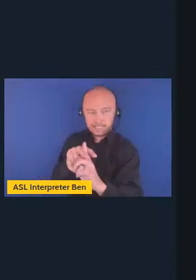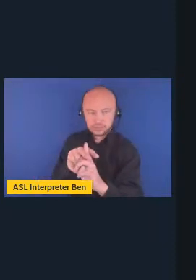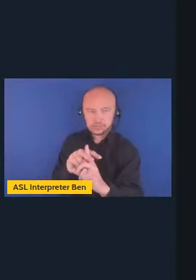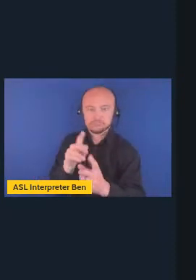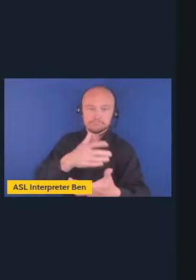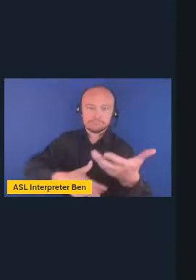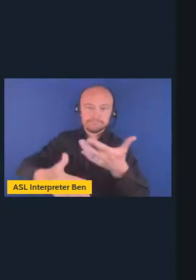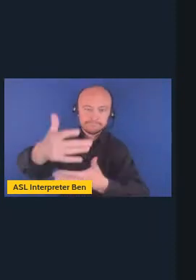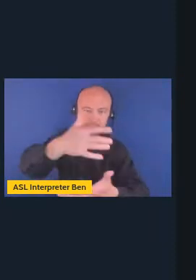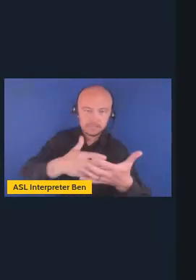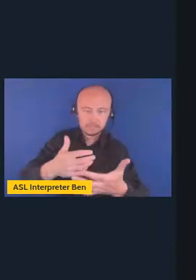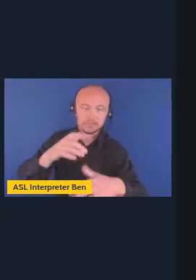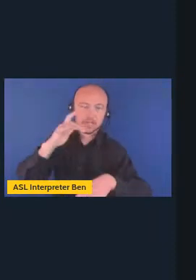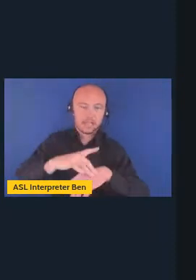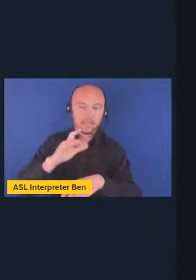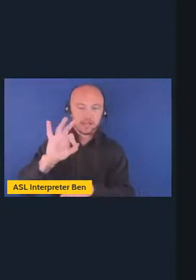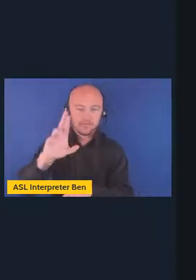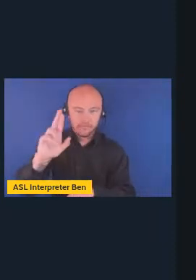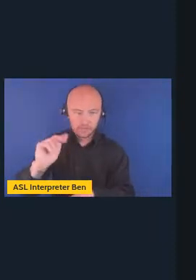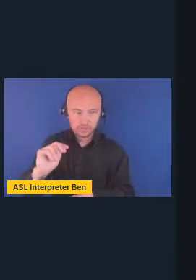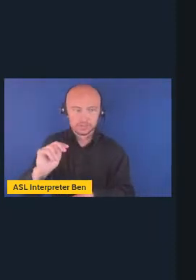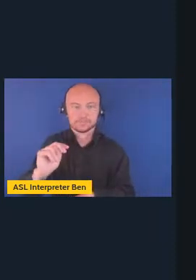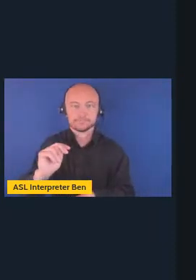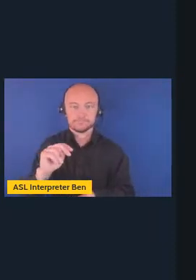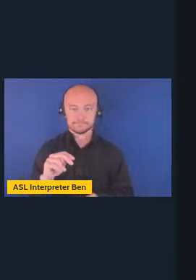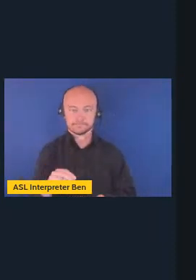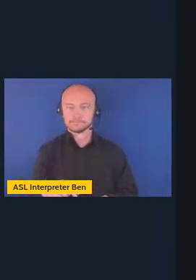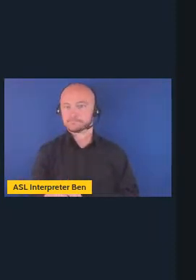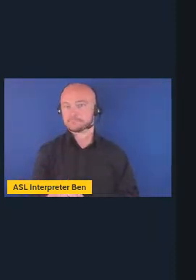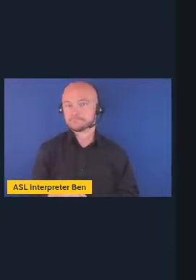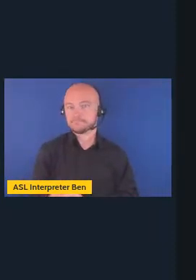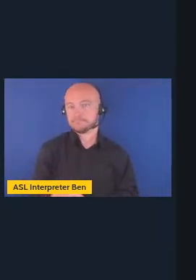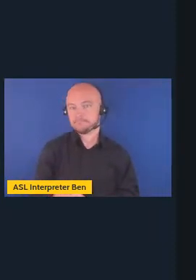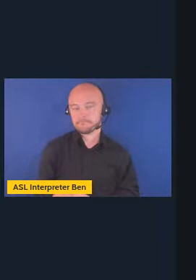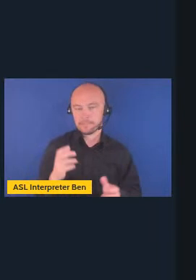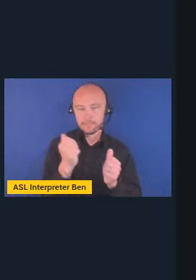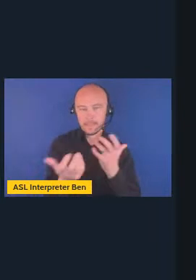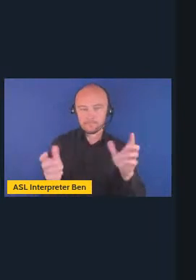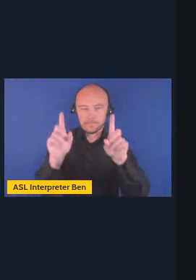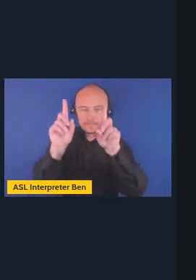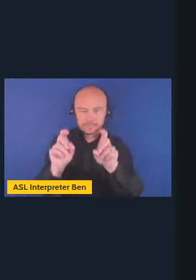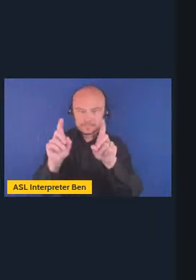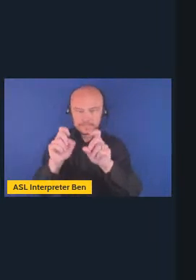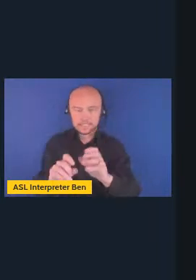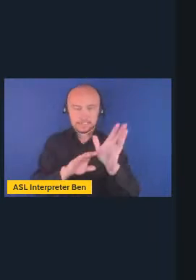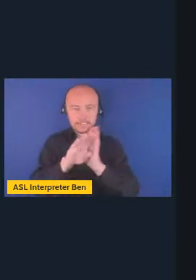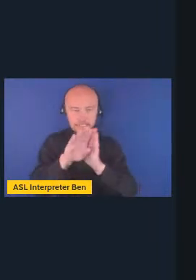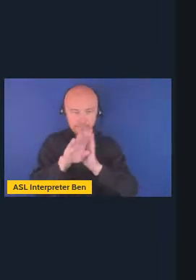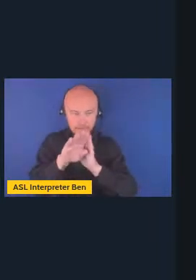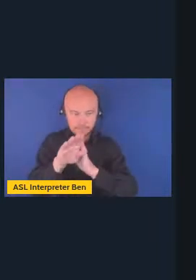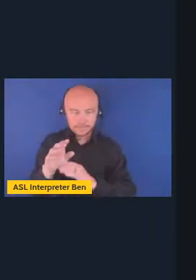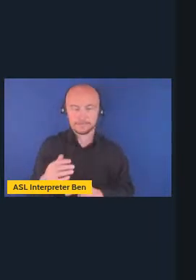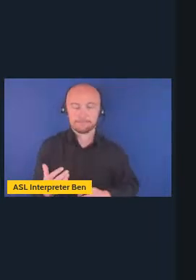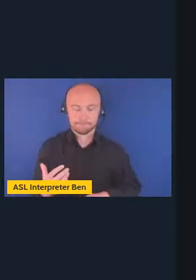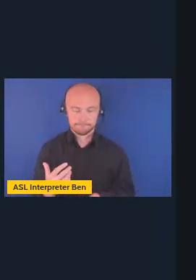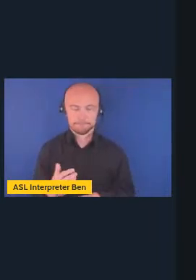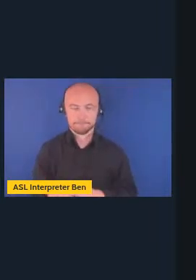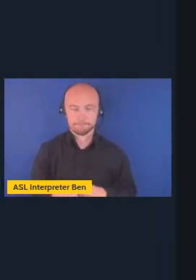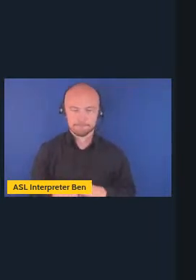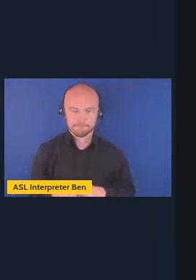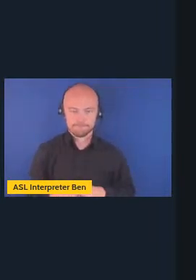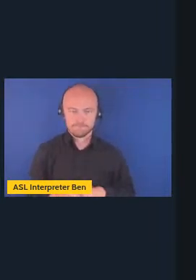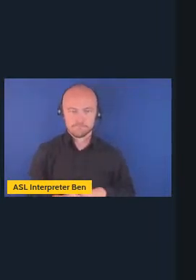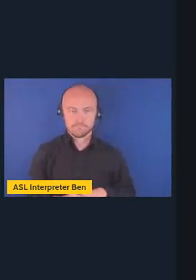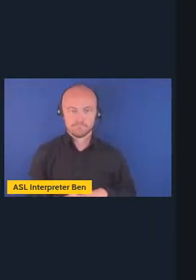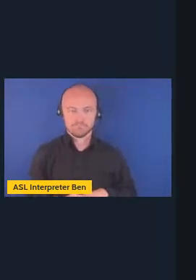with it. I can click on the function and invoke. We're not going to do a lot of this because we're going to do everything test-driven development, but maybe we'll take a look at this.